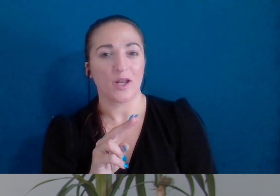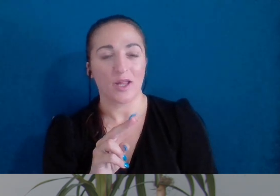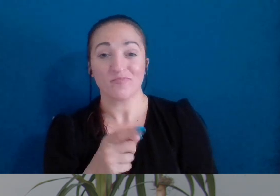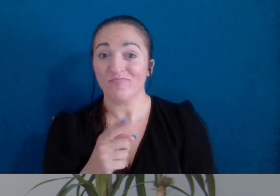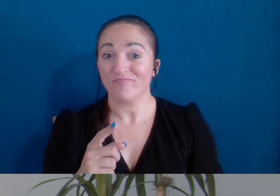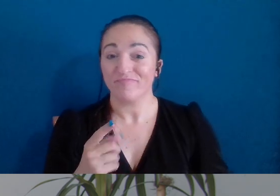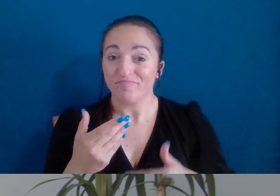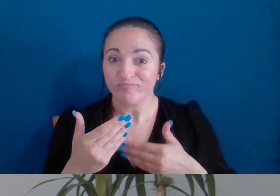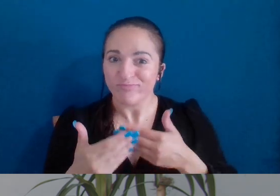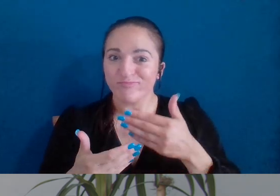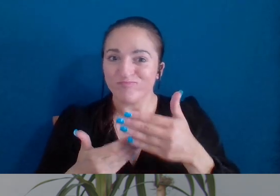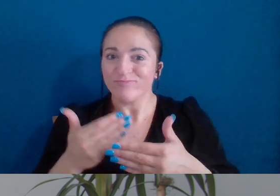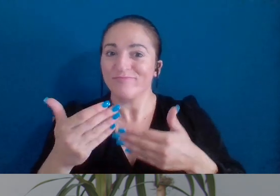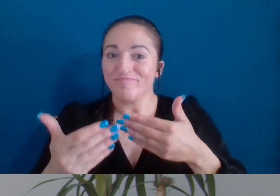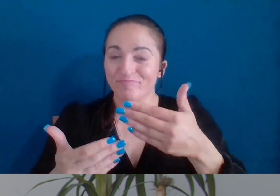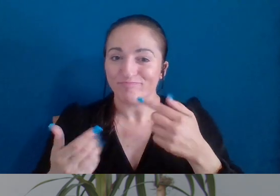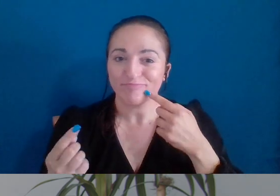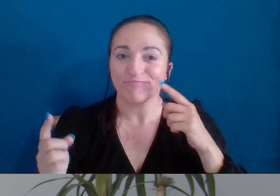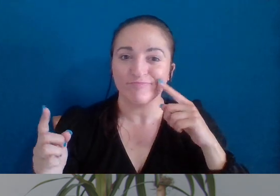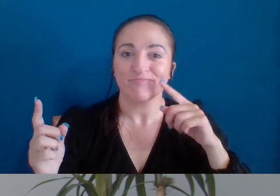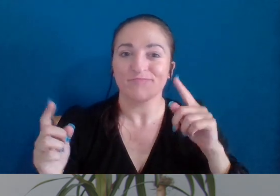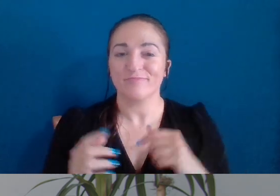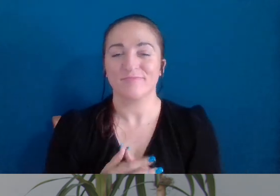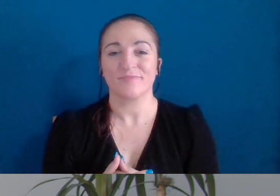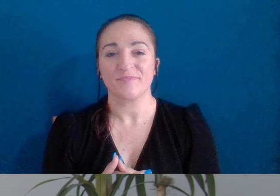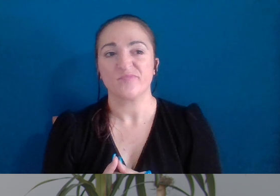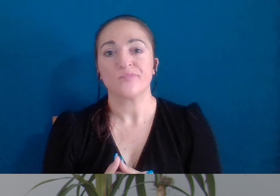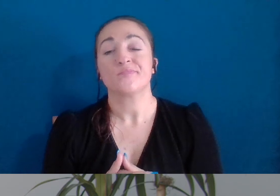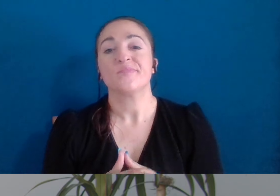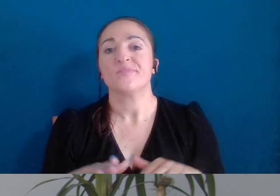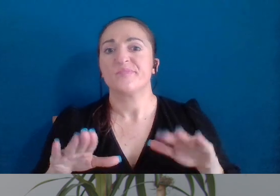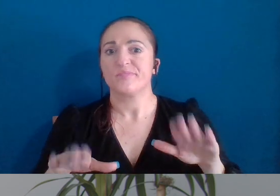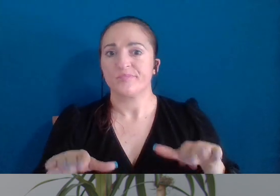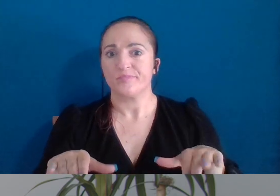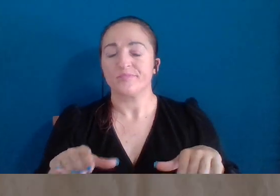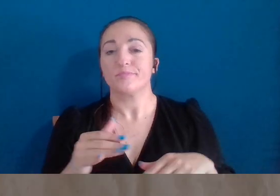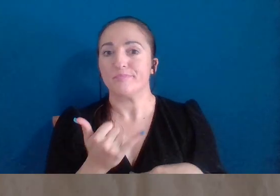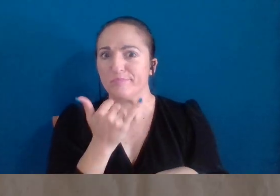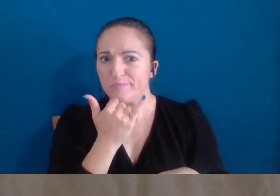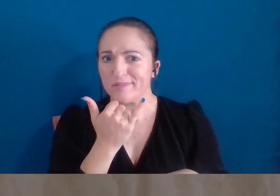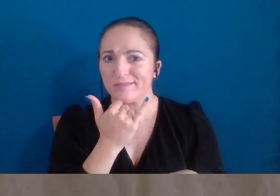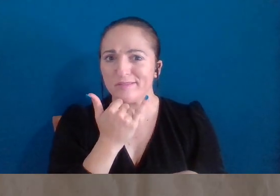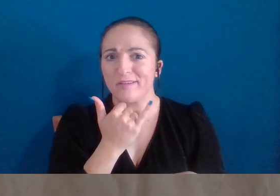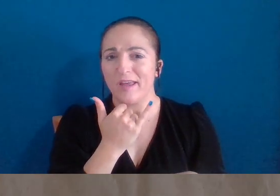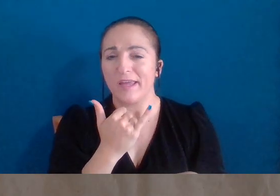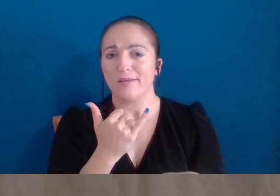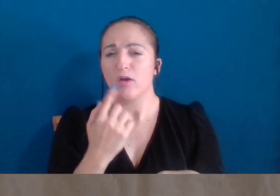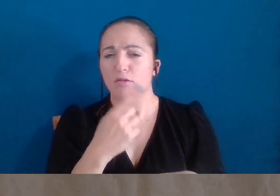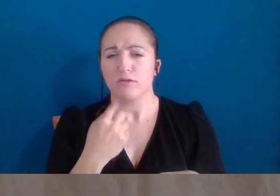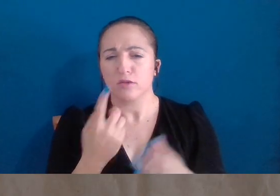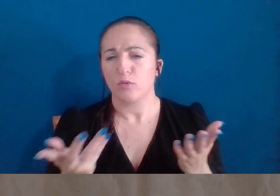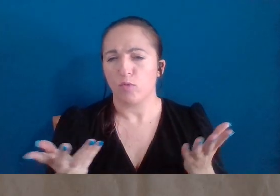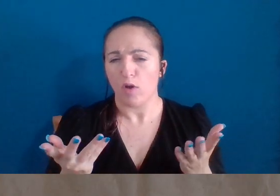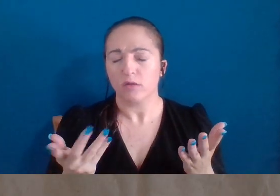And we're well on our way. And let me show you a mistake that you can make.